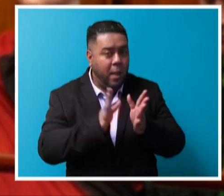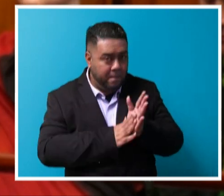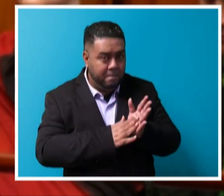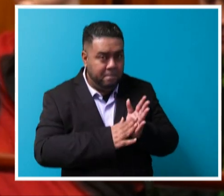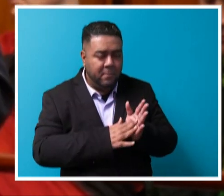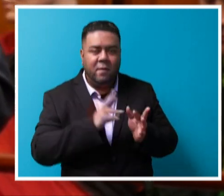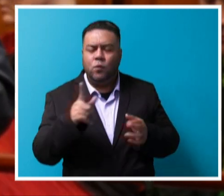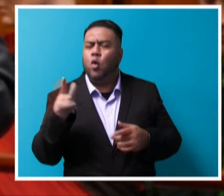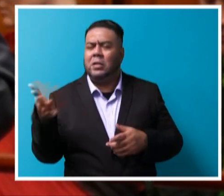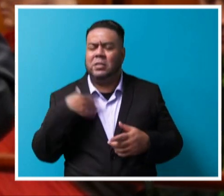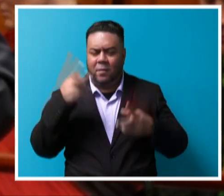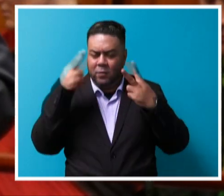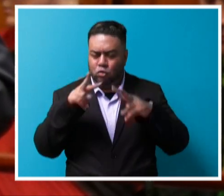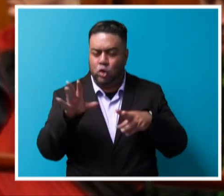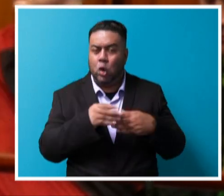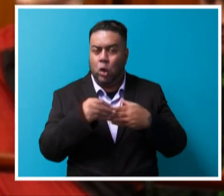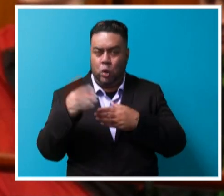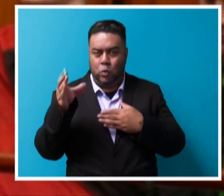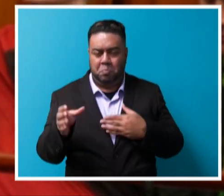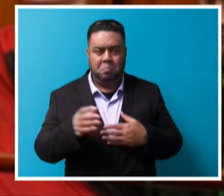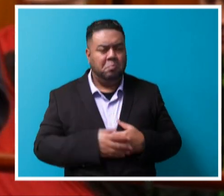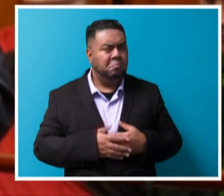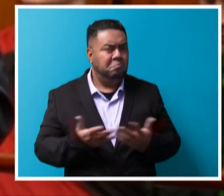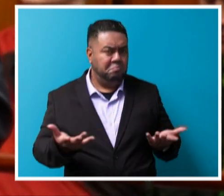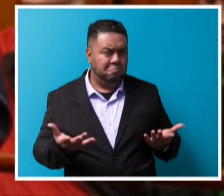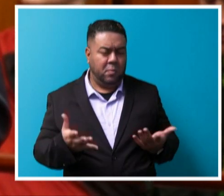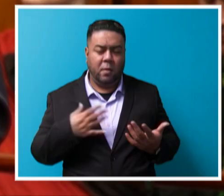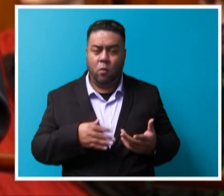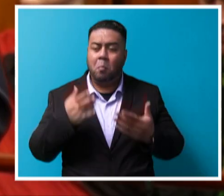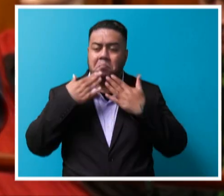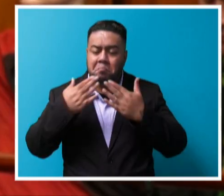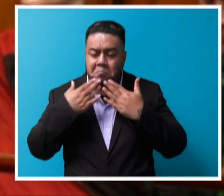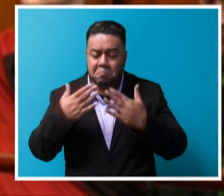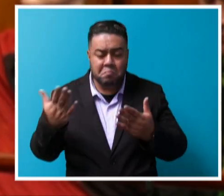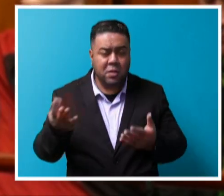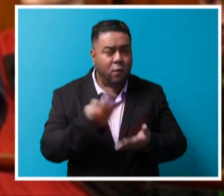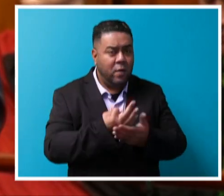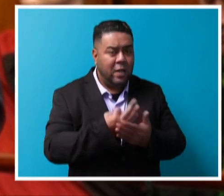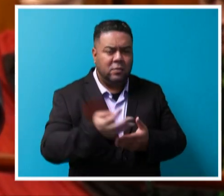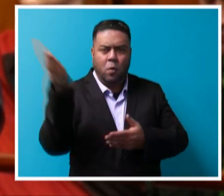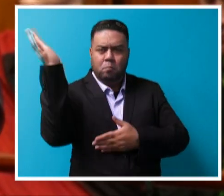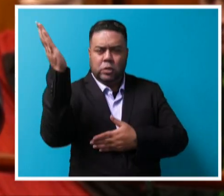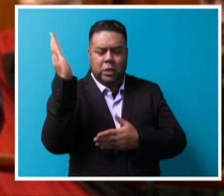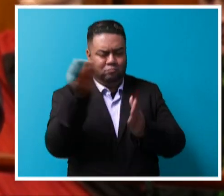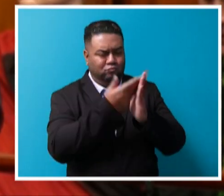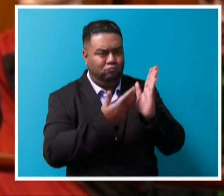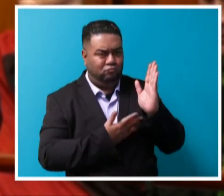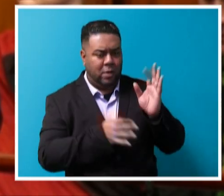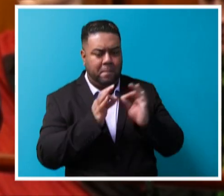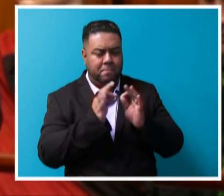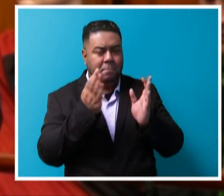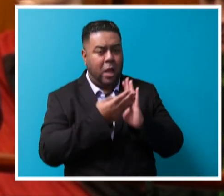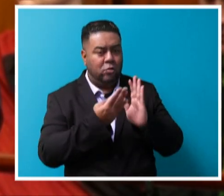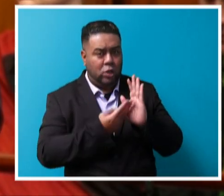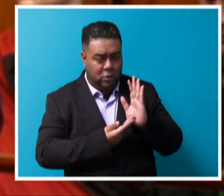for his visionary leadership. I thank the Honorable Minister for Finance for presenting this responsible